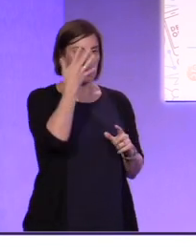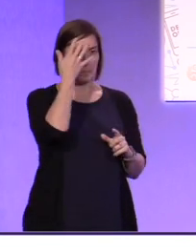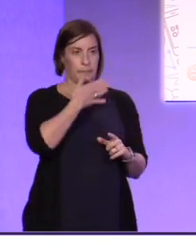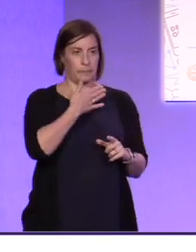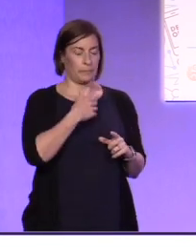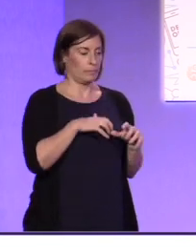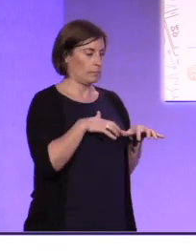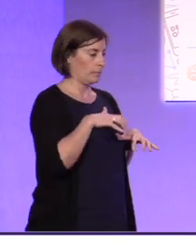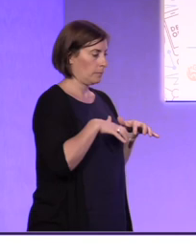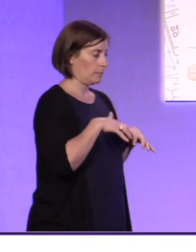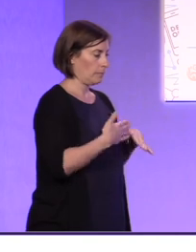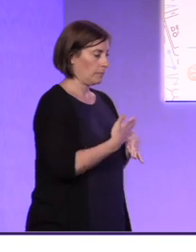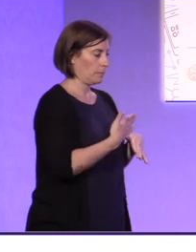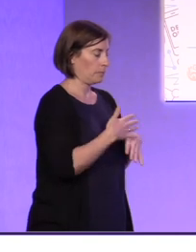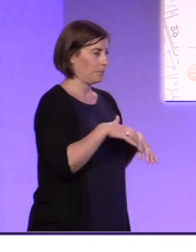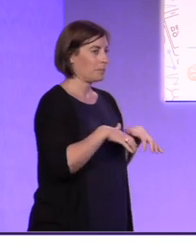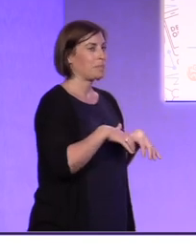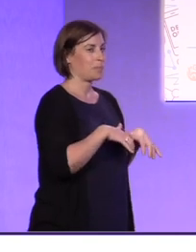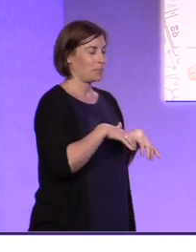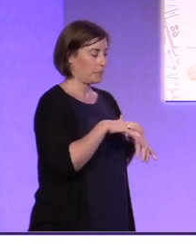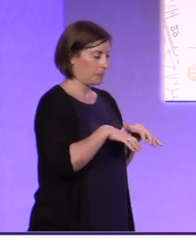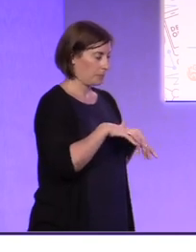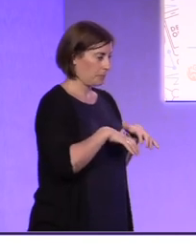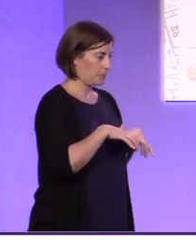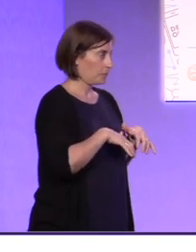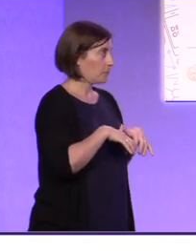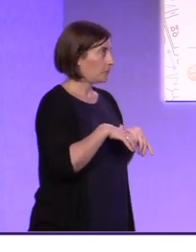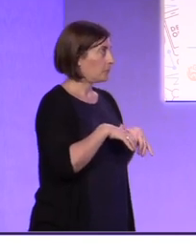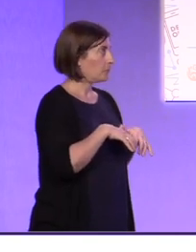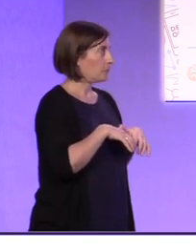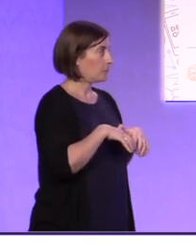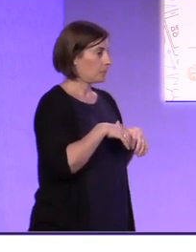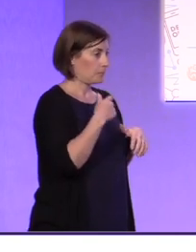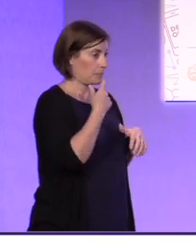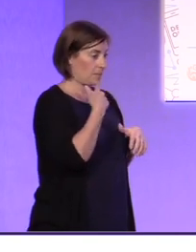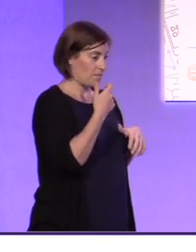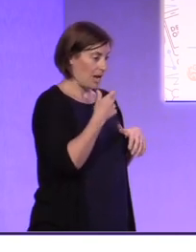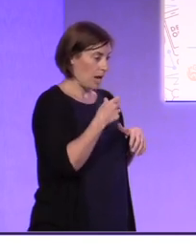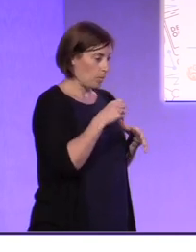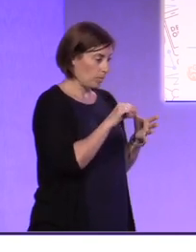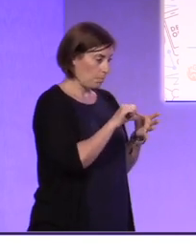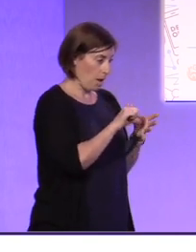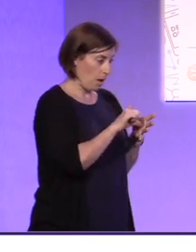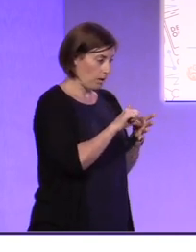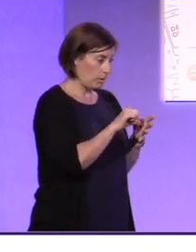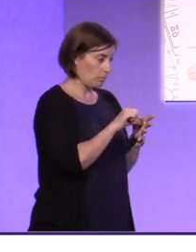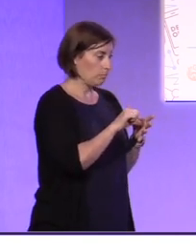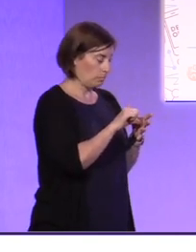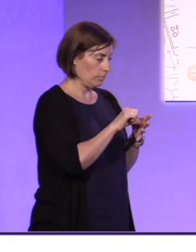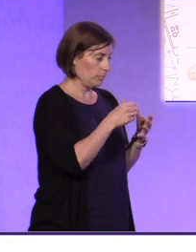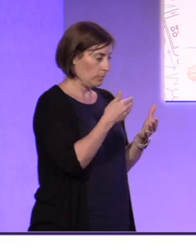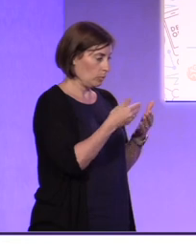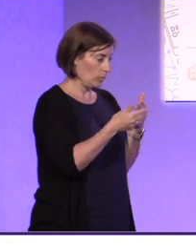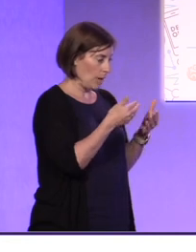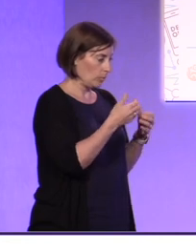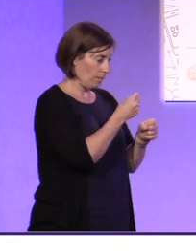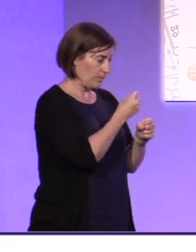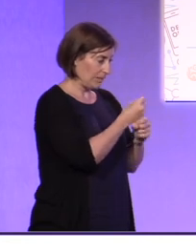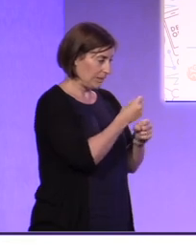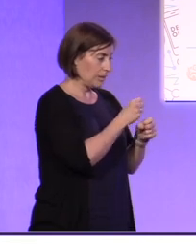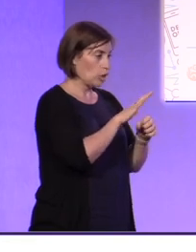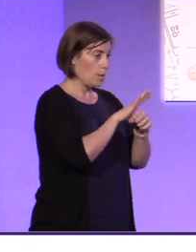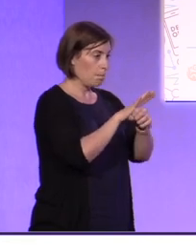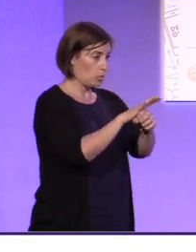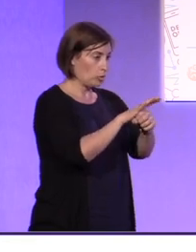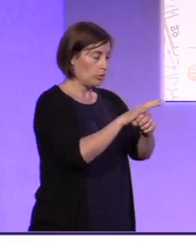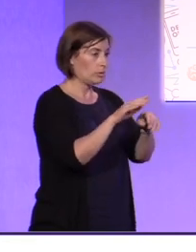I started work. I found a bug. I worked out a fix. I committed it. I pushed it. I moved the code to the